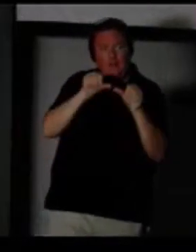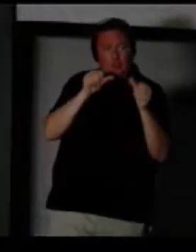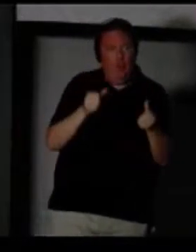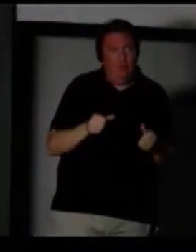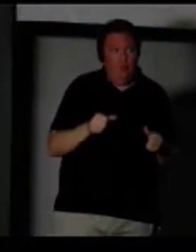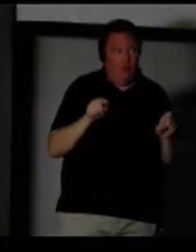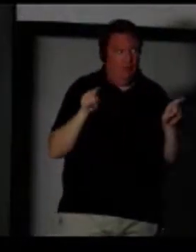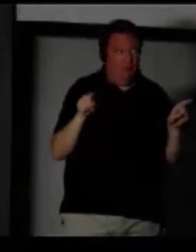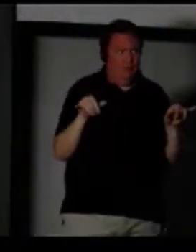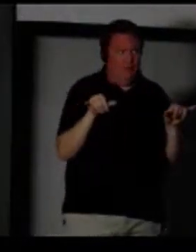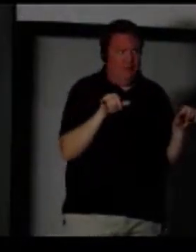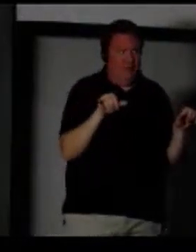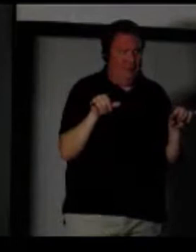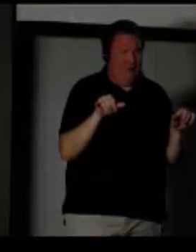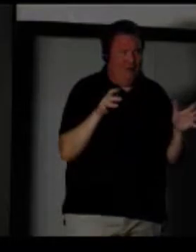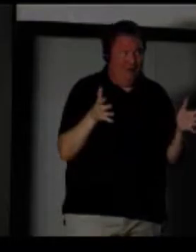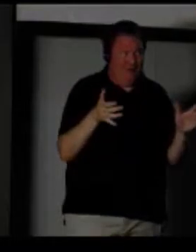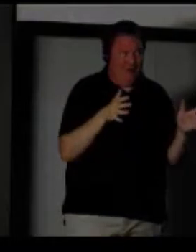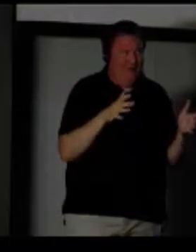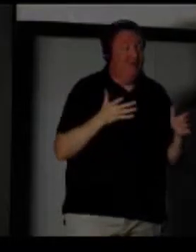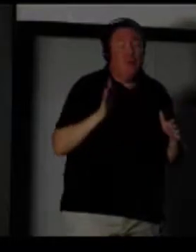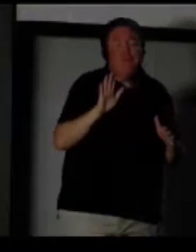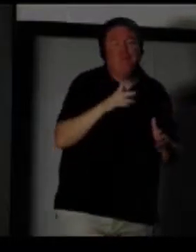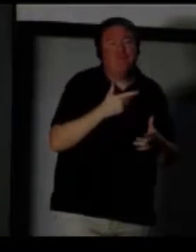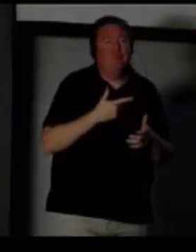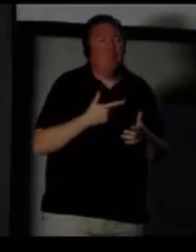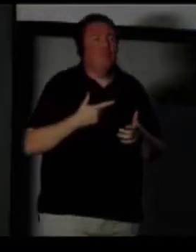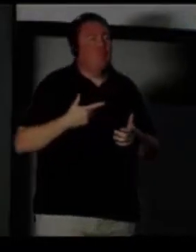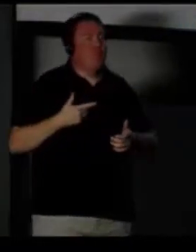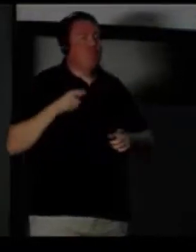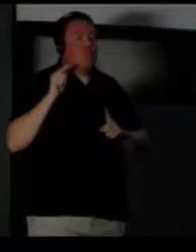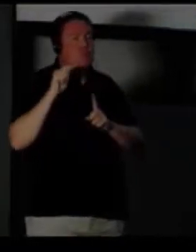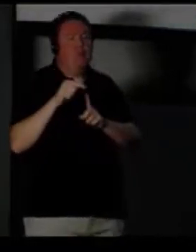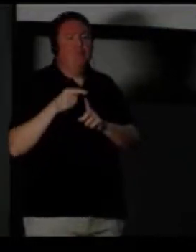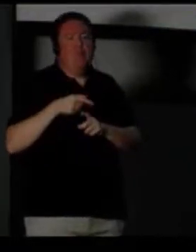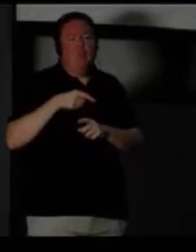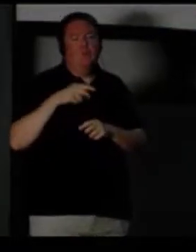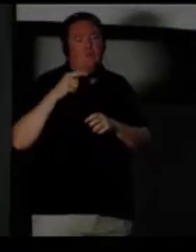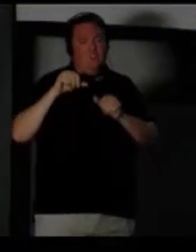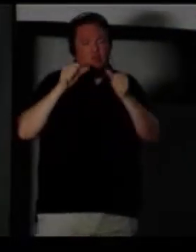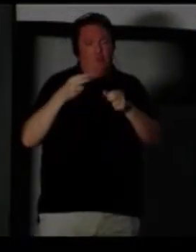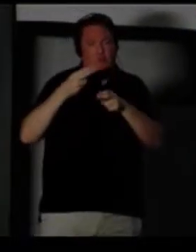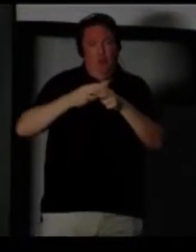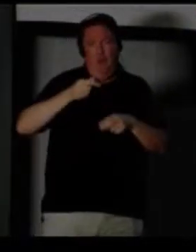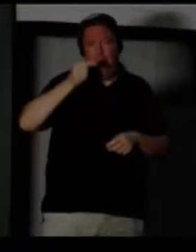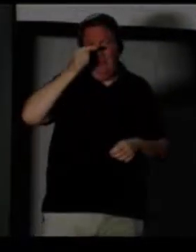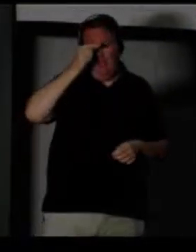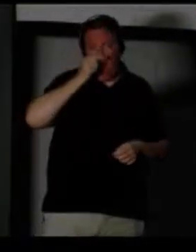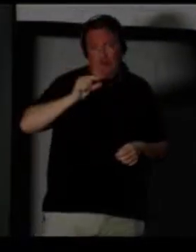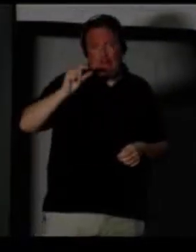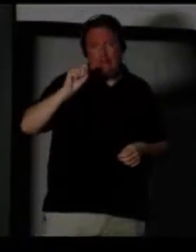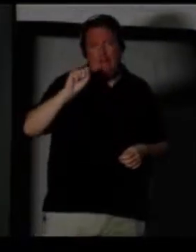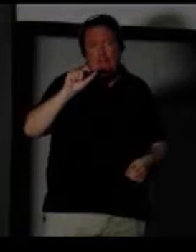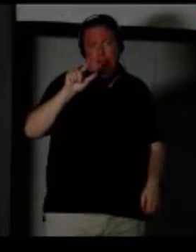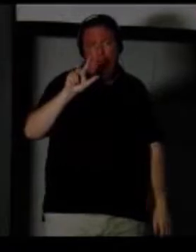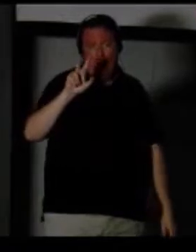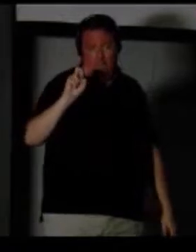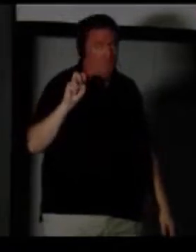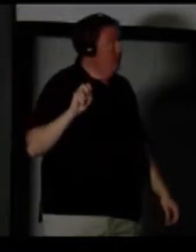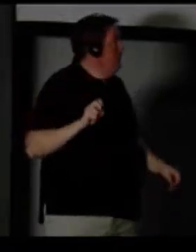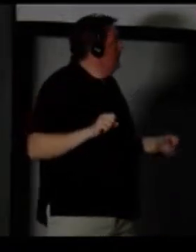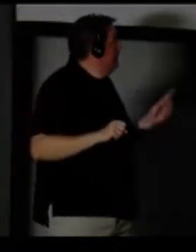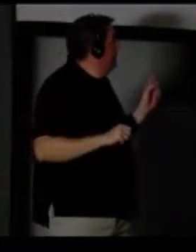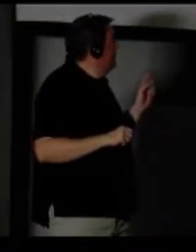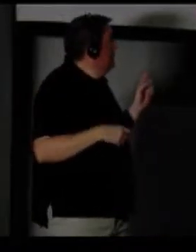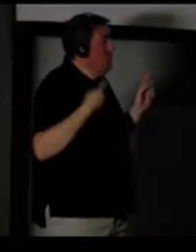with a plan to build an exhibition about Hiram Power's Greek slave, the making, really, of the most